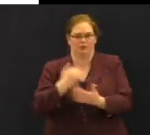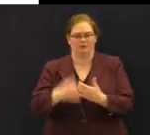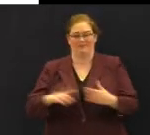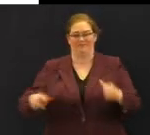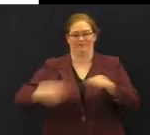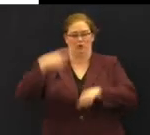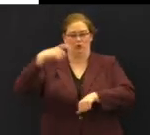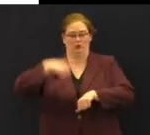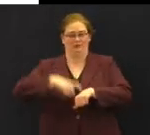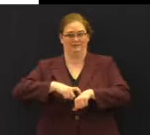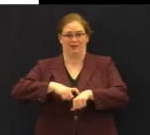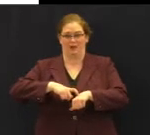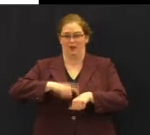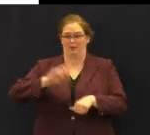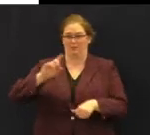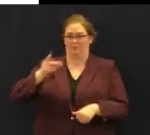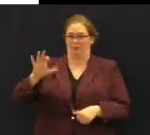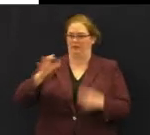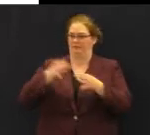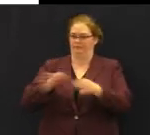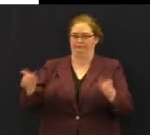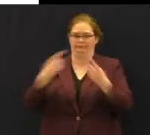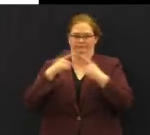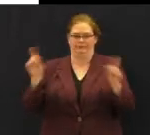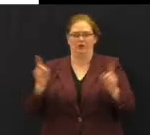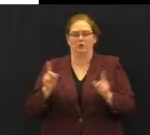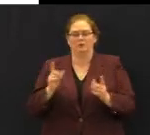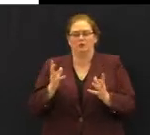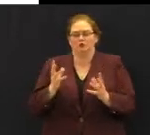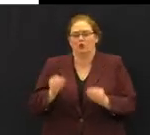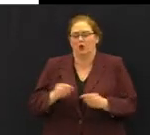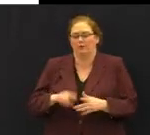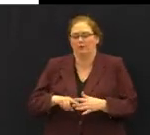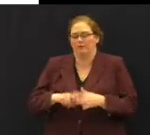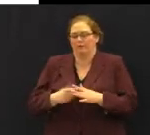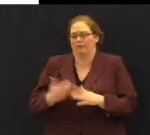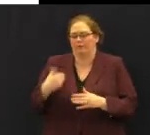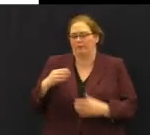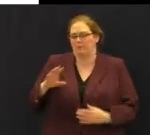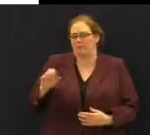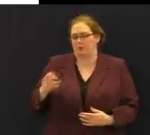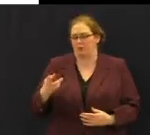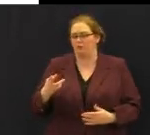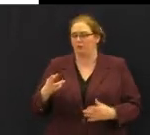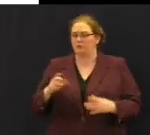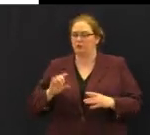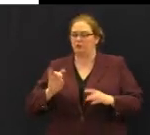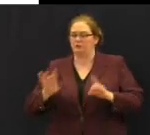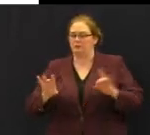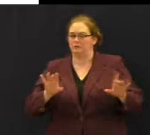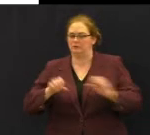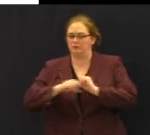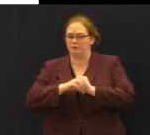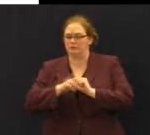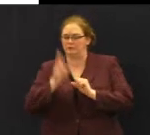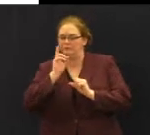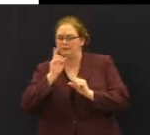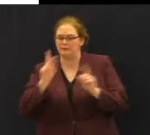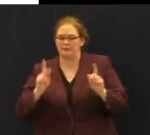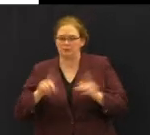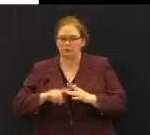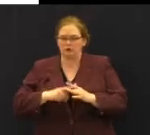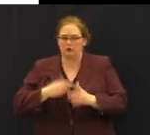public advertisement of the program, but we did do a soft launch that began in the beginning of March, where we began sending out flyers to the magisterial district